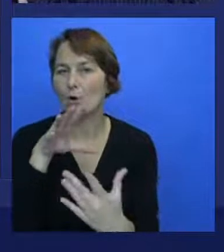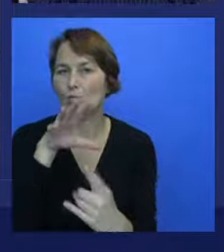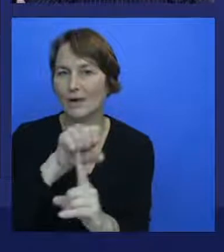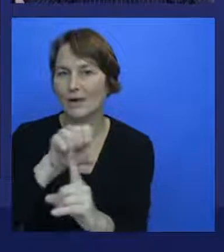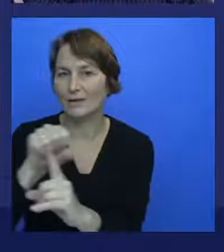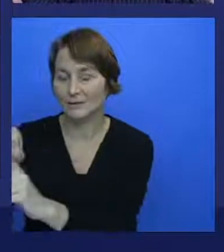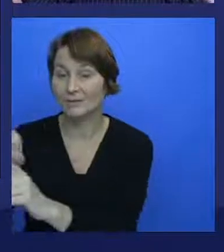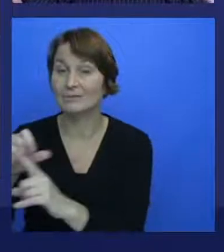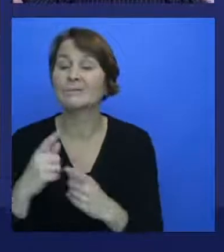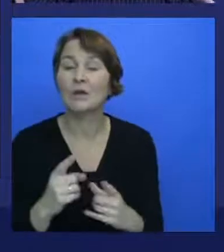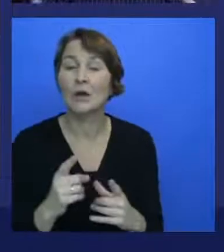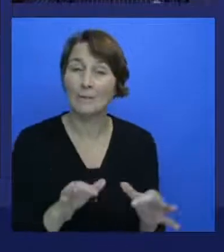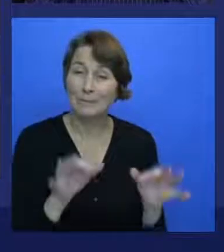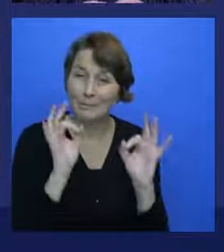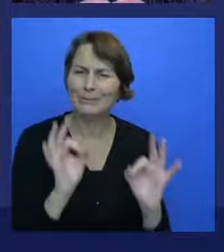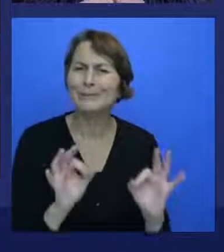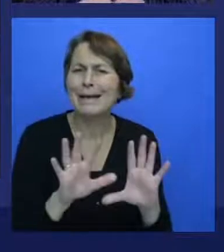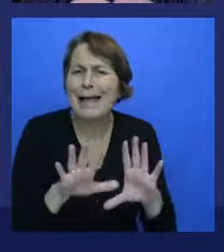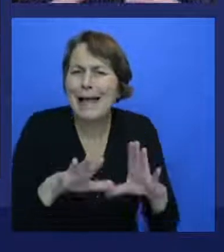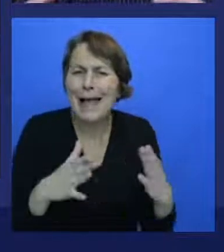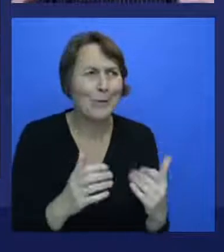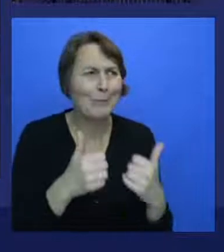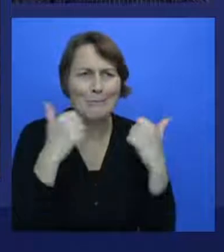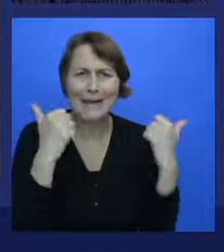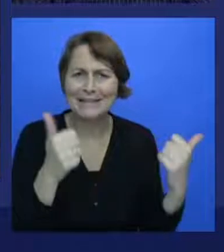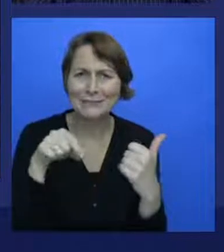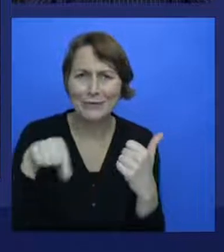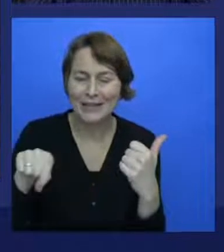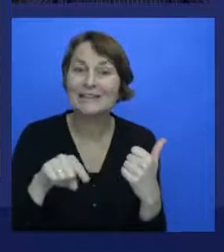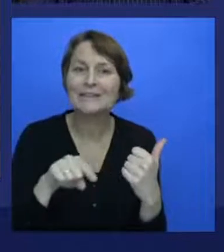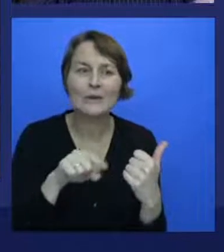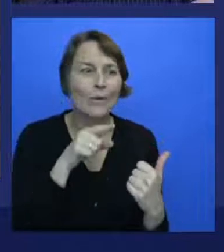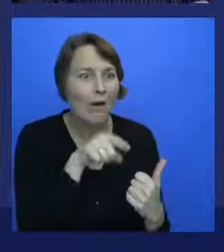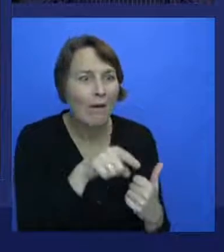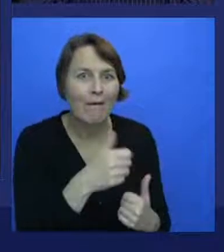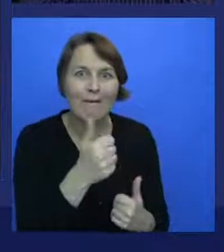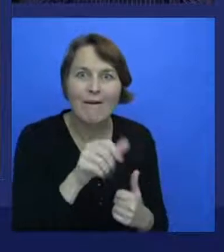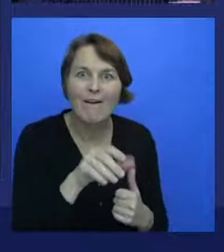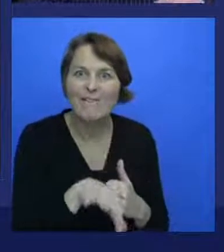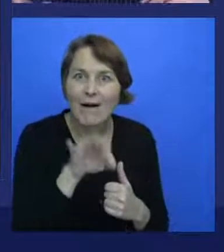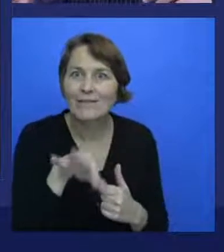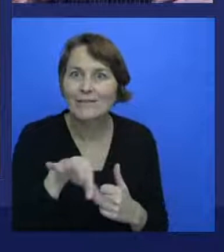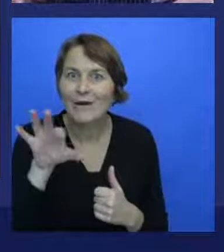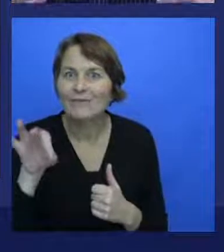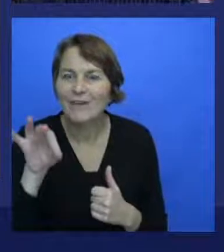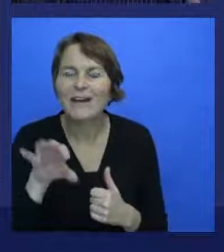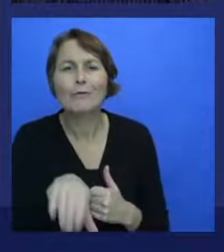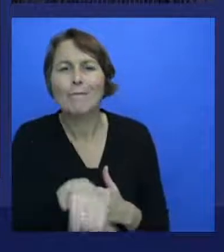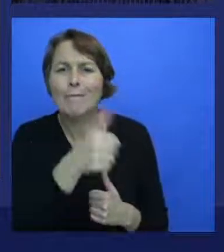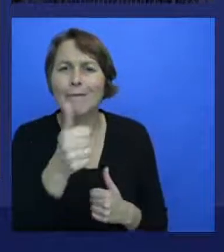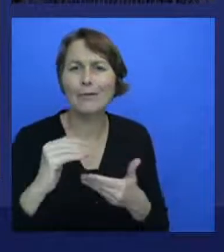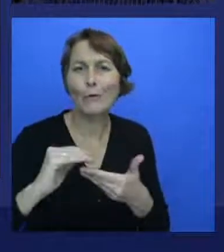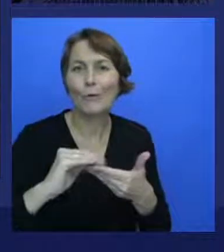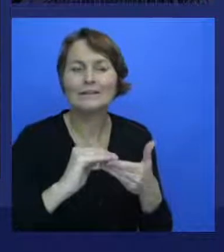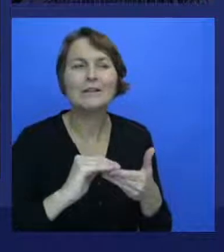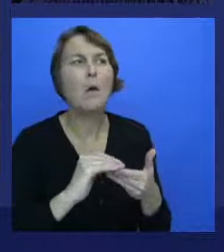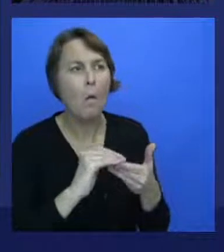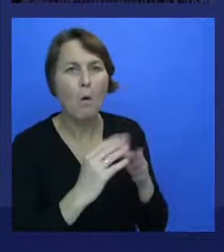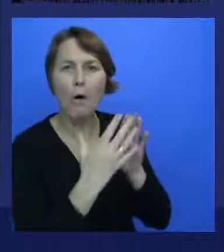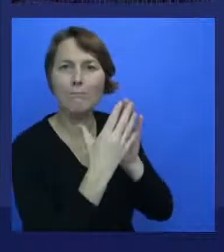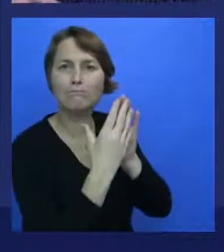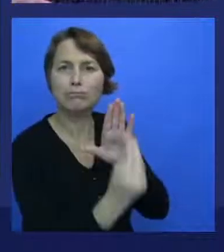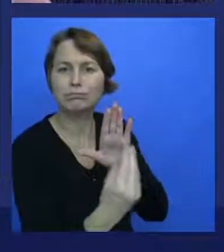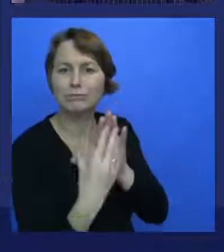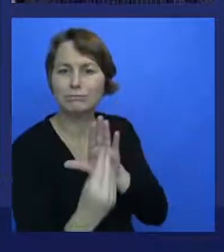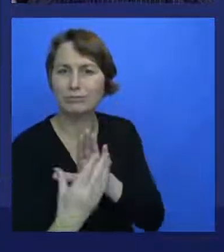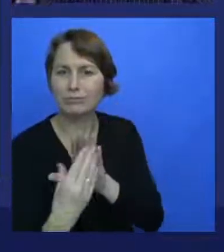sharing of the core concepts. And so very quickly, other organizations picked this up. And so looking at voice recognition, the